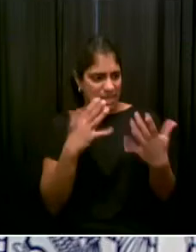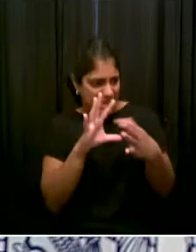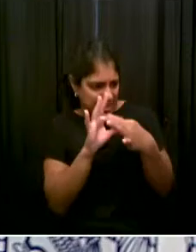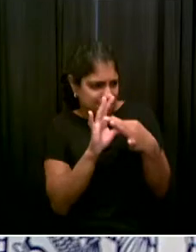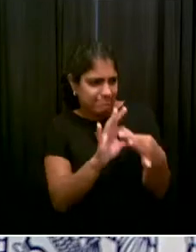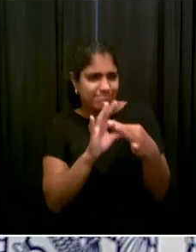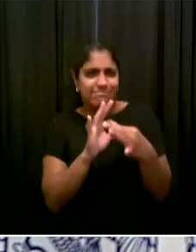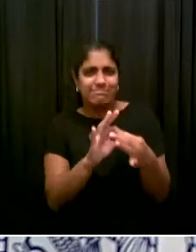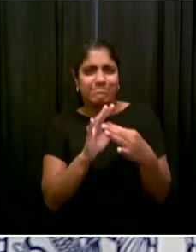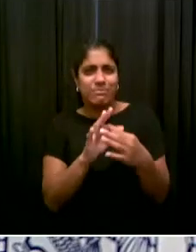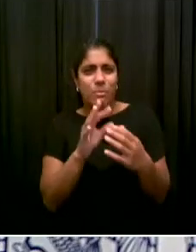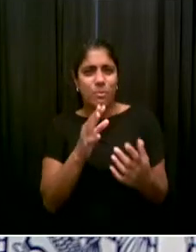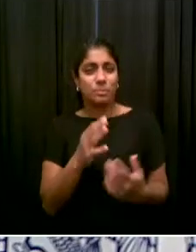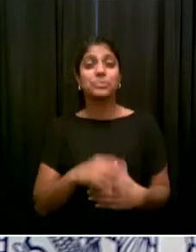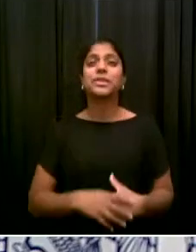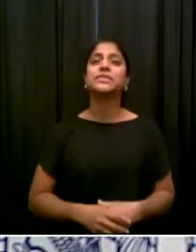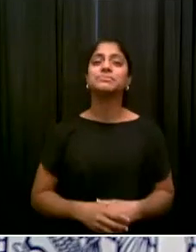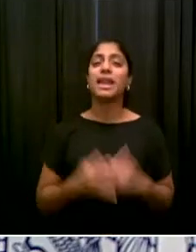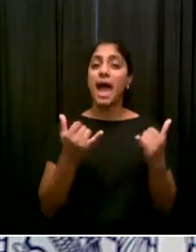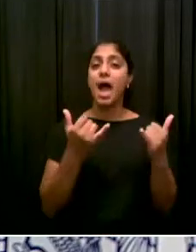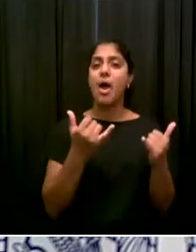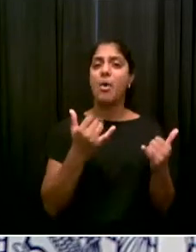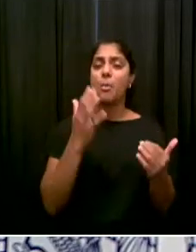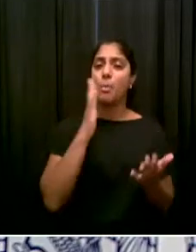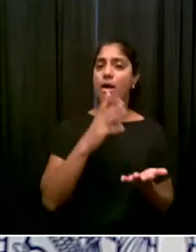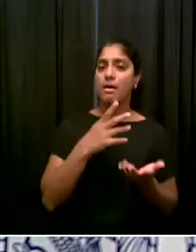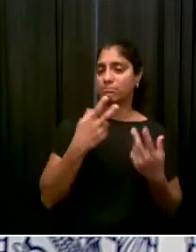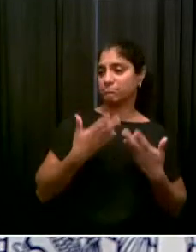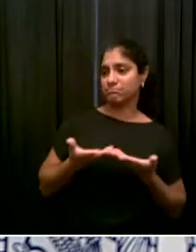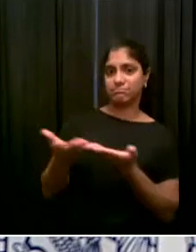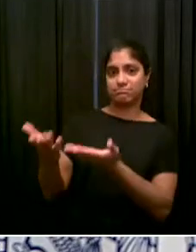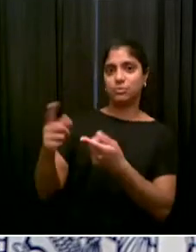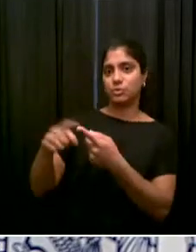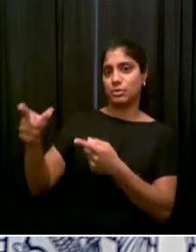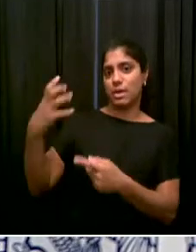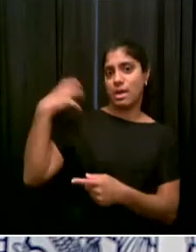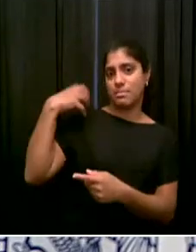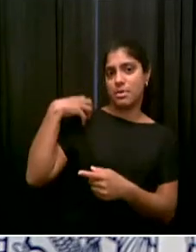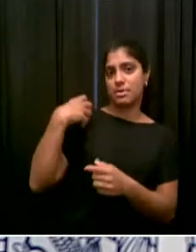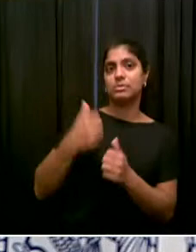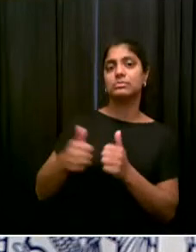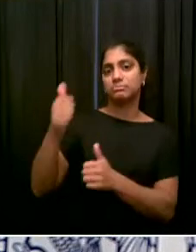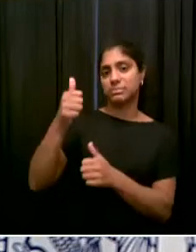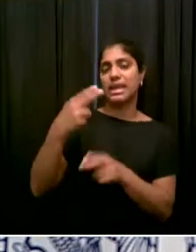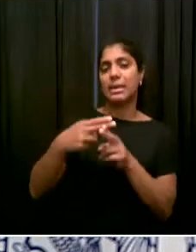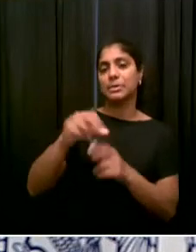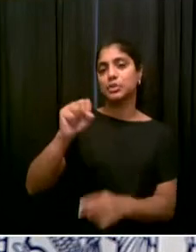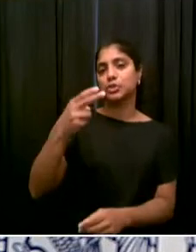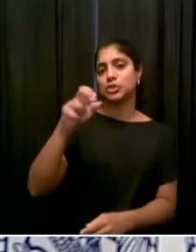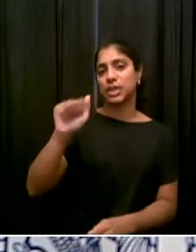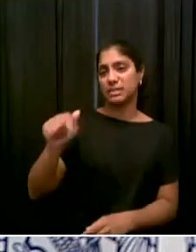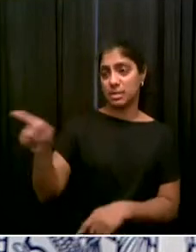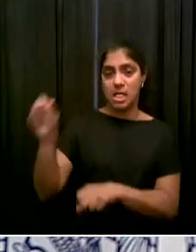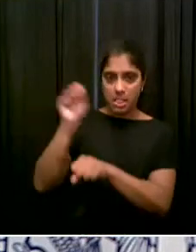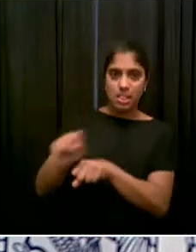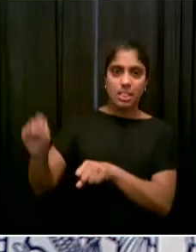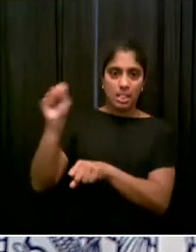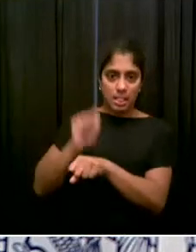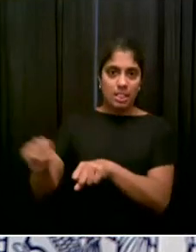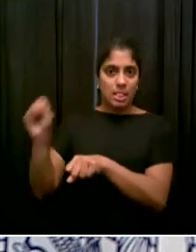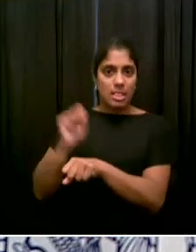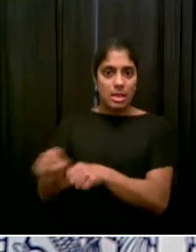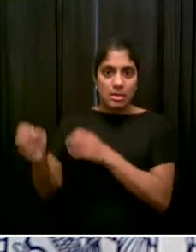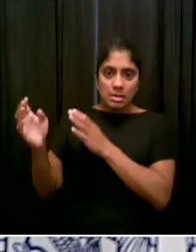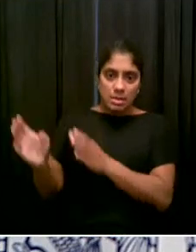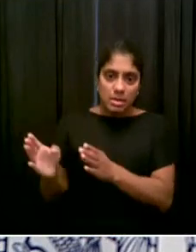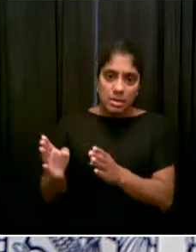love for him and for so many members of his team putting together this approach that I think is going to make a profound impact going forward. My